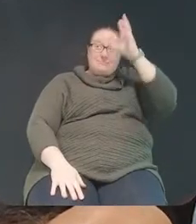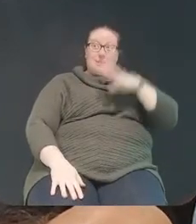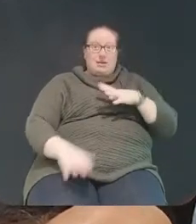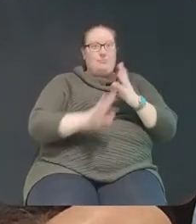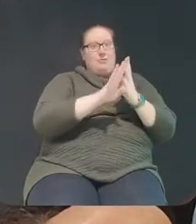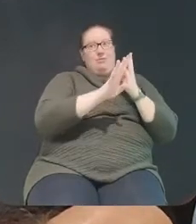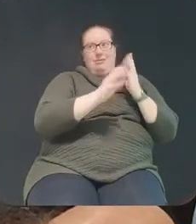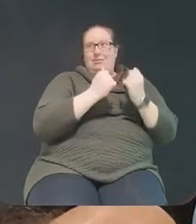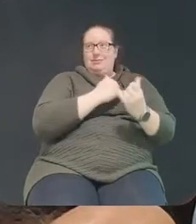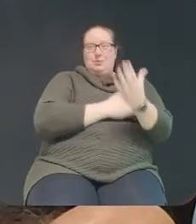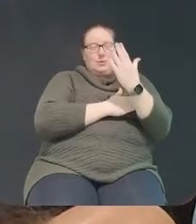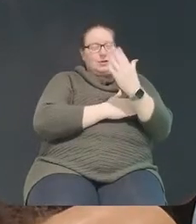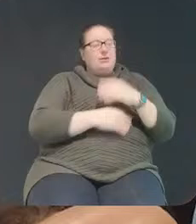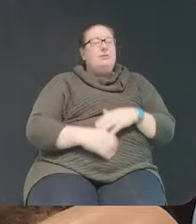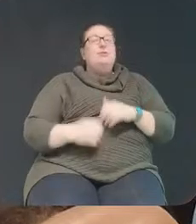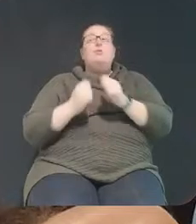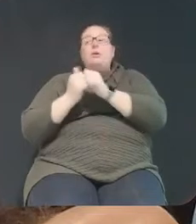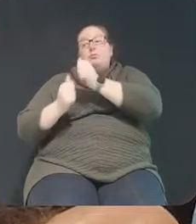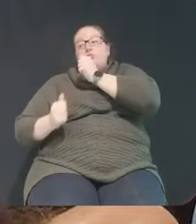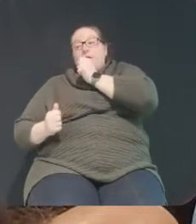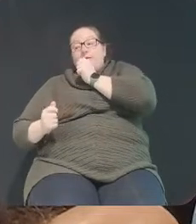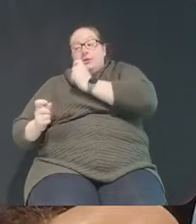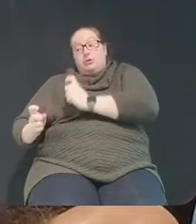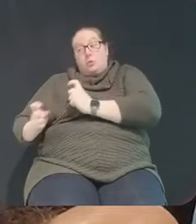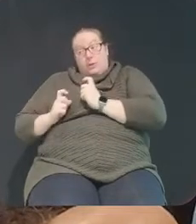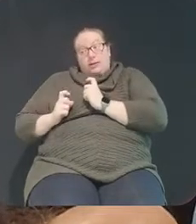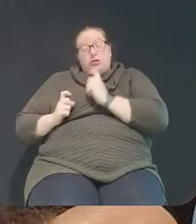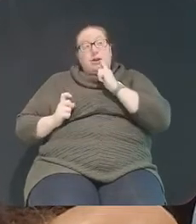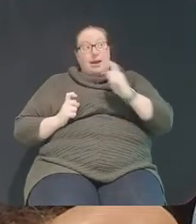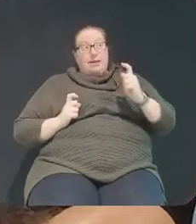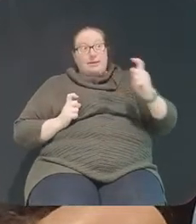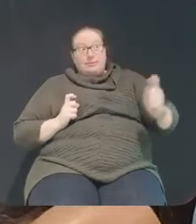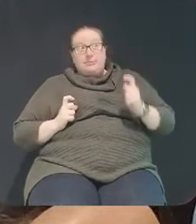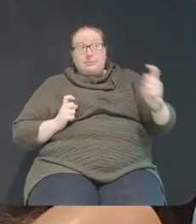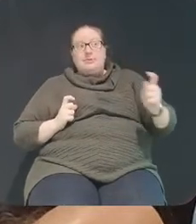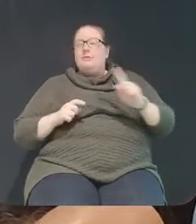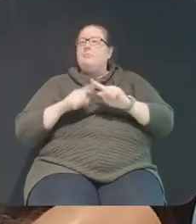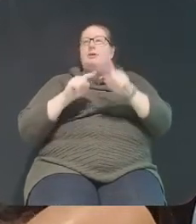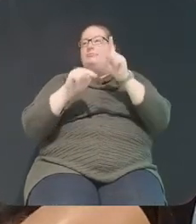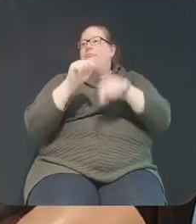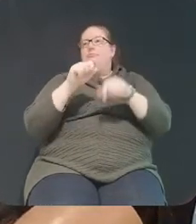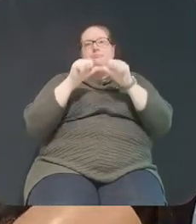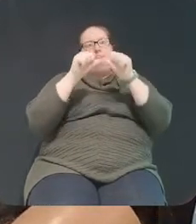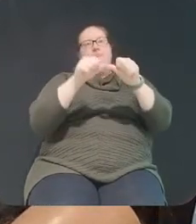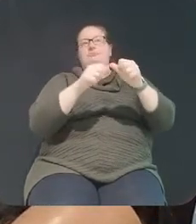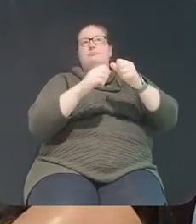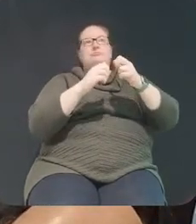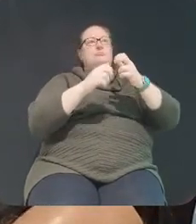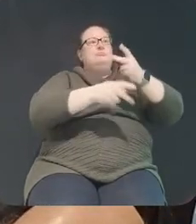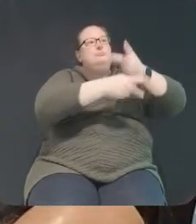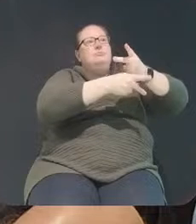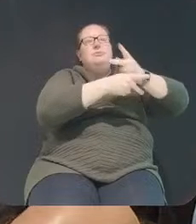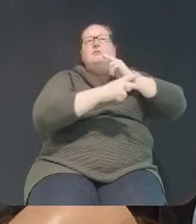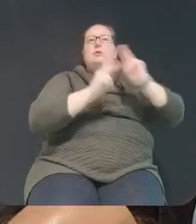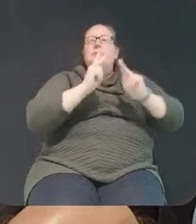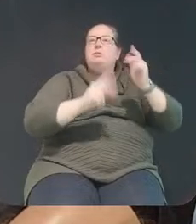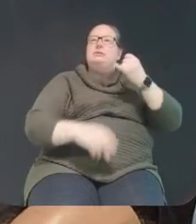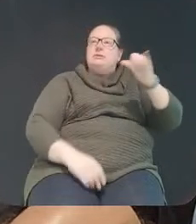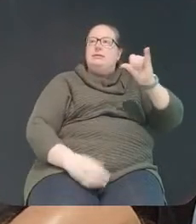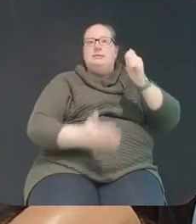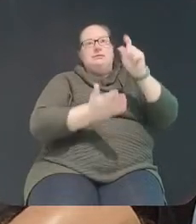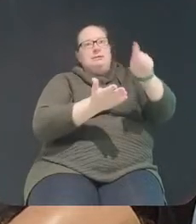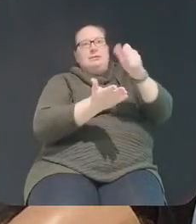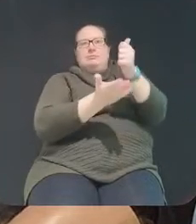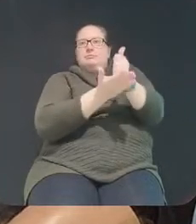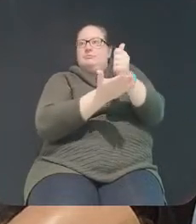morning. Through private donation, I have been helped, but it will be impossible for me to care for all those who are now seeking aid if some